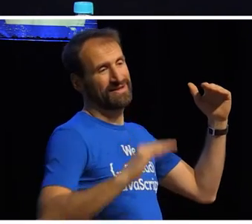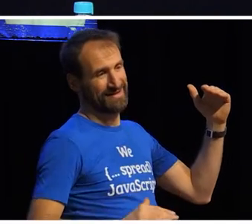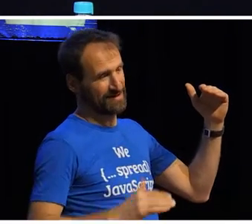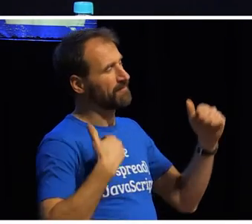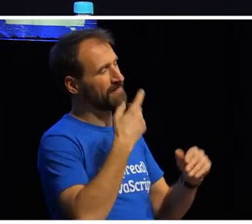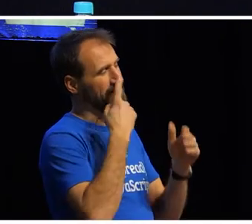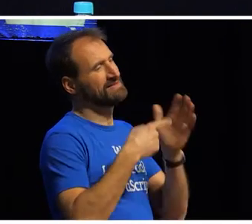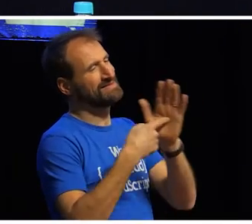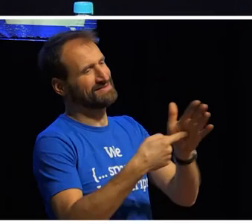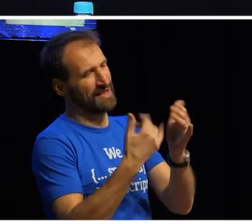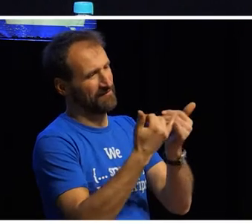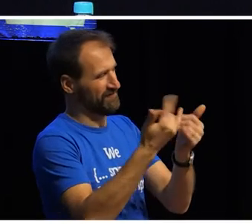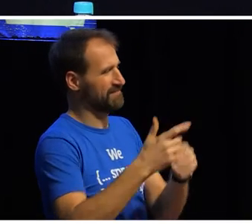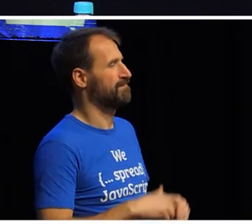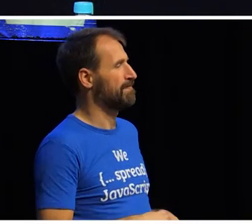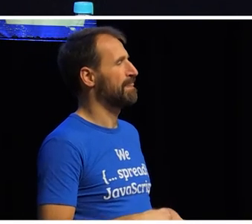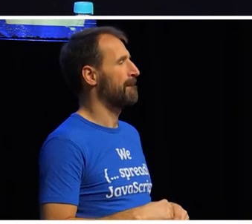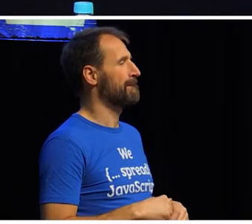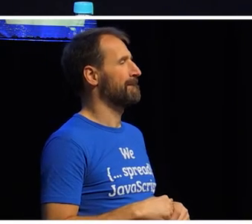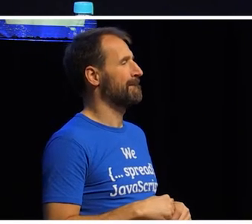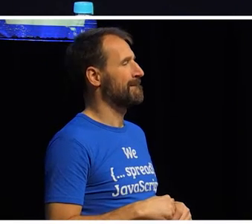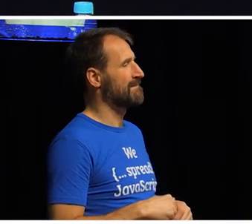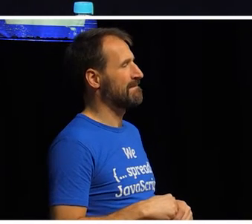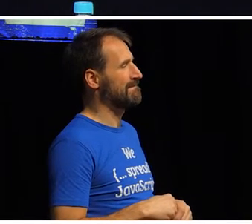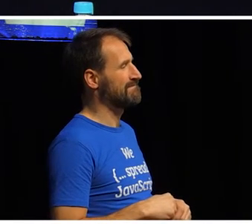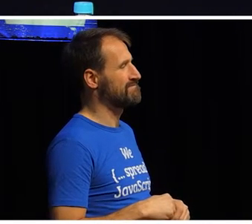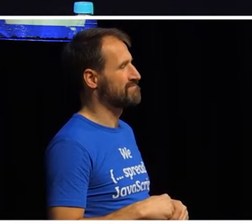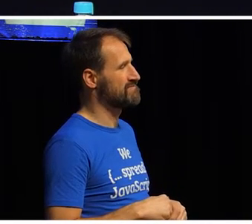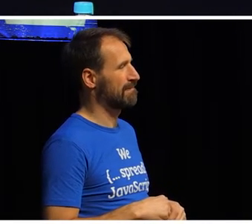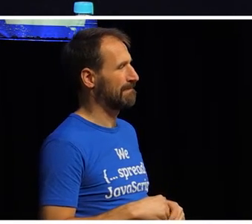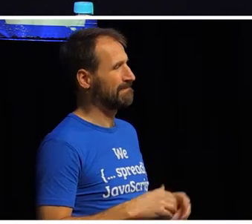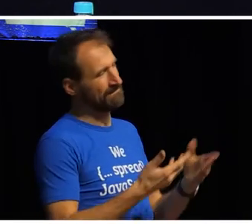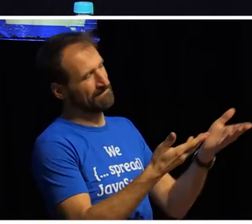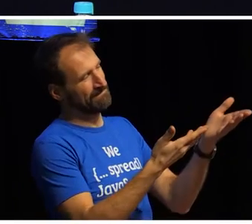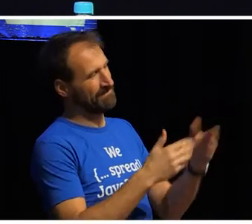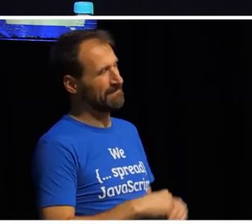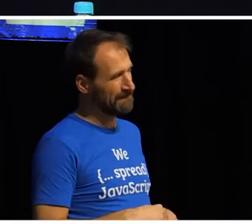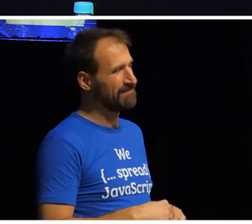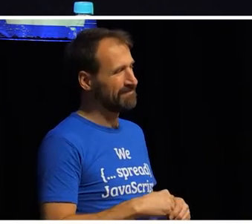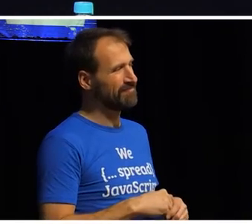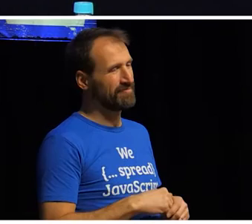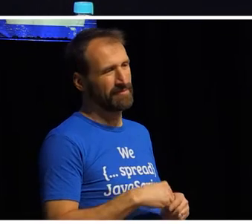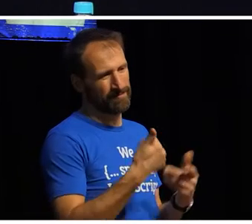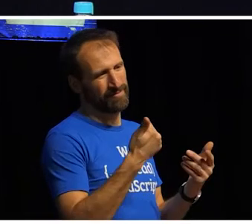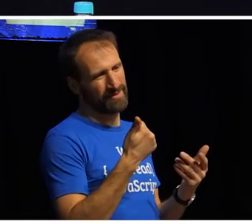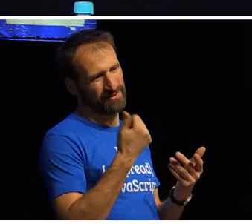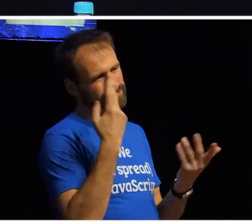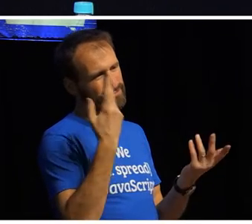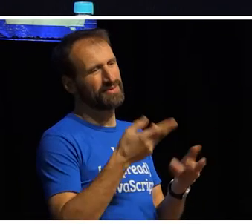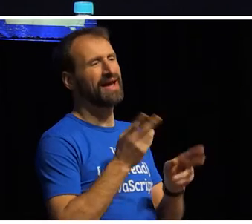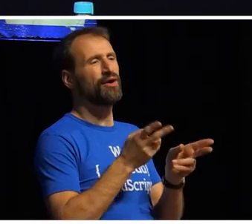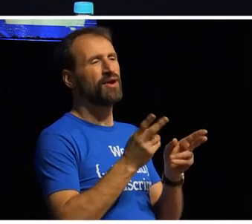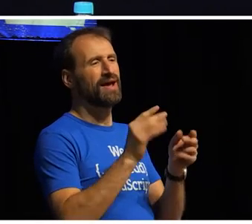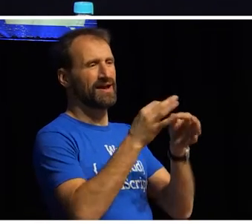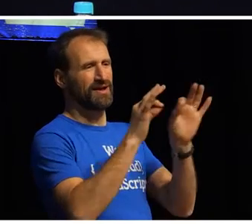bit of an example of this in a an aptly named problem in regular expressions refer to as